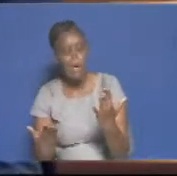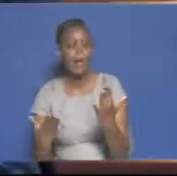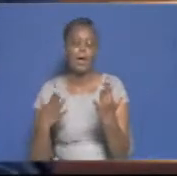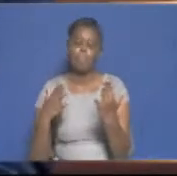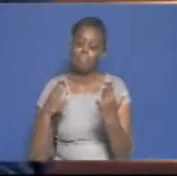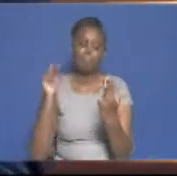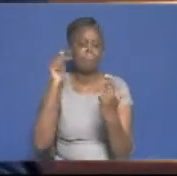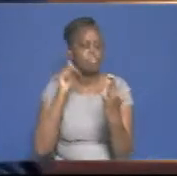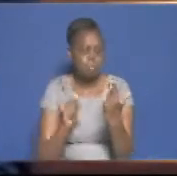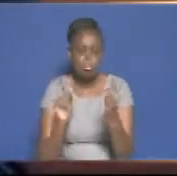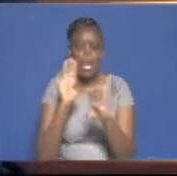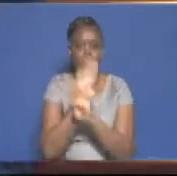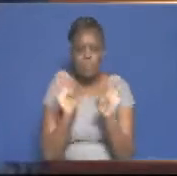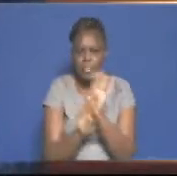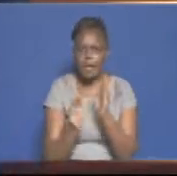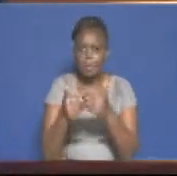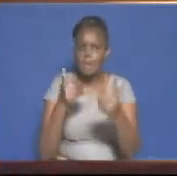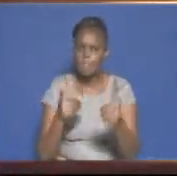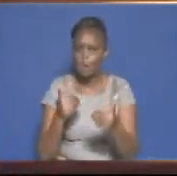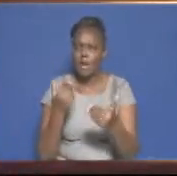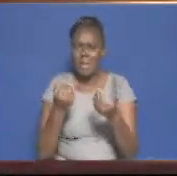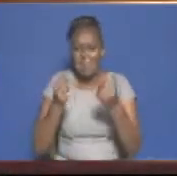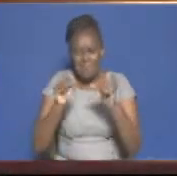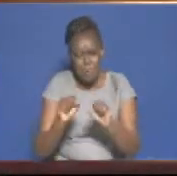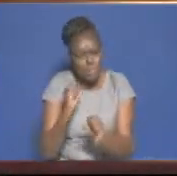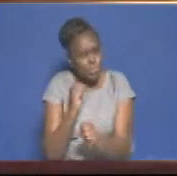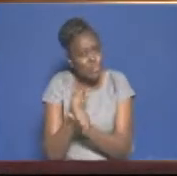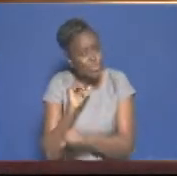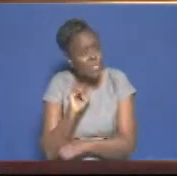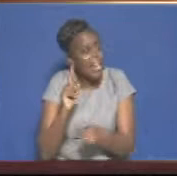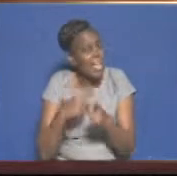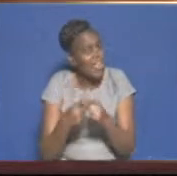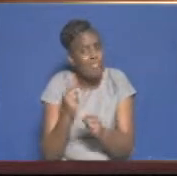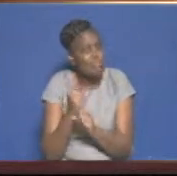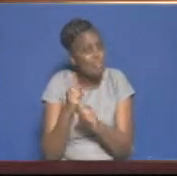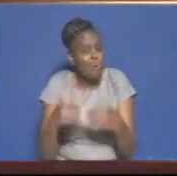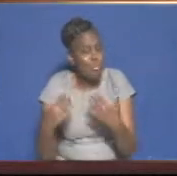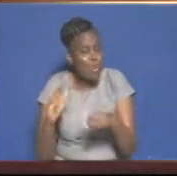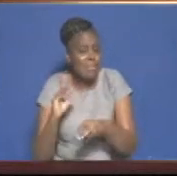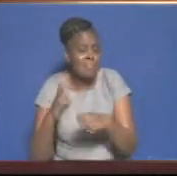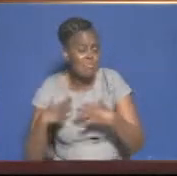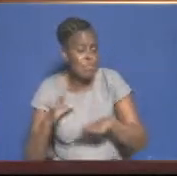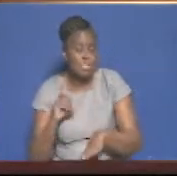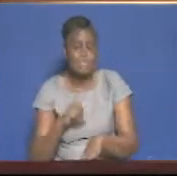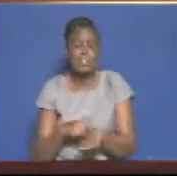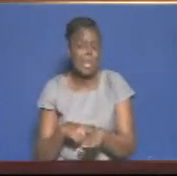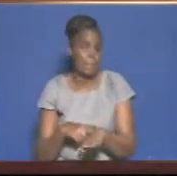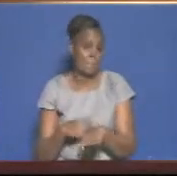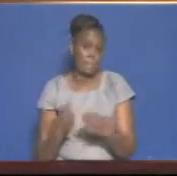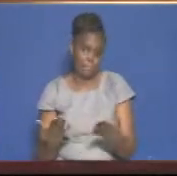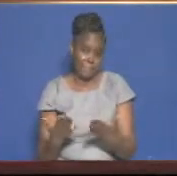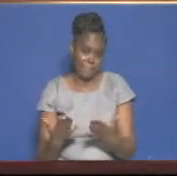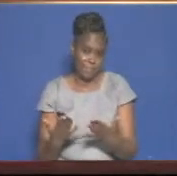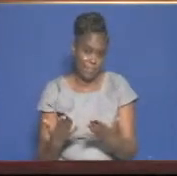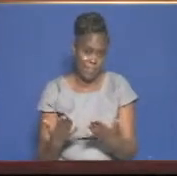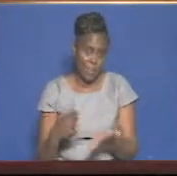what's there, before you're able to contribute. Mr. Speaker, if you can't do that, then we are wasting people's time. Mr. Speaker, above